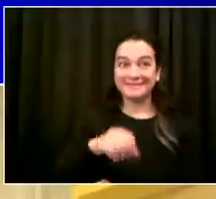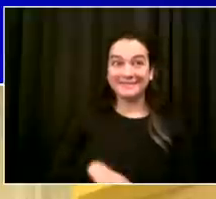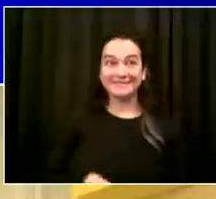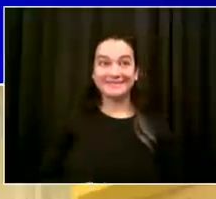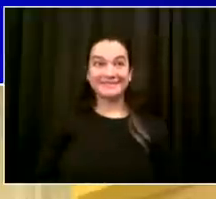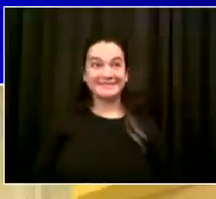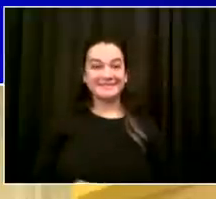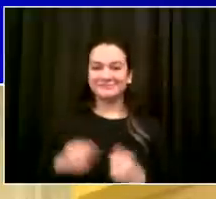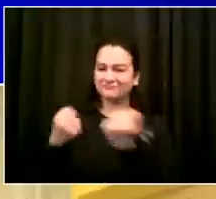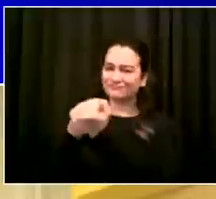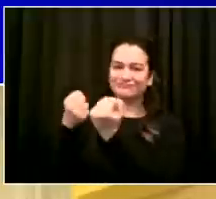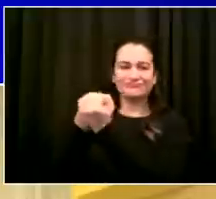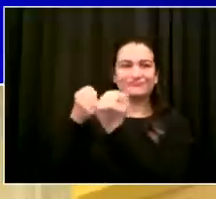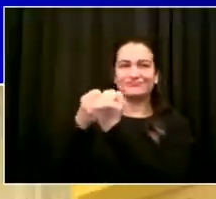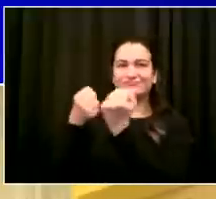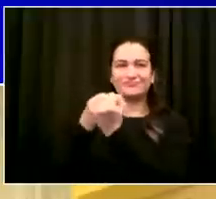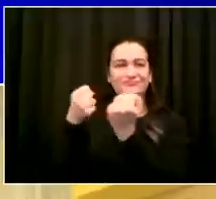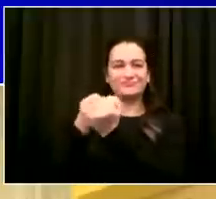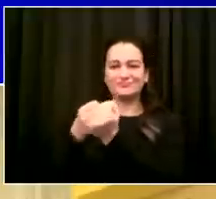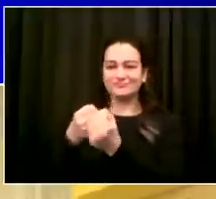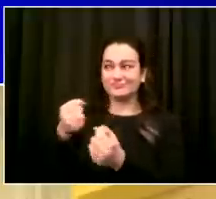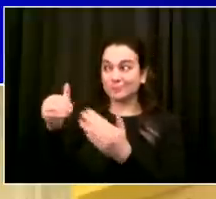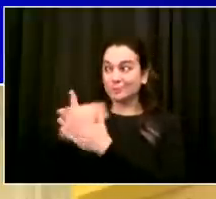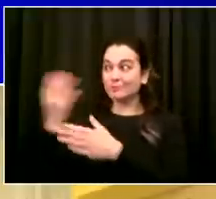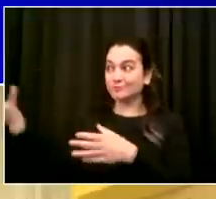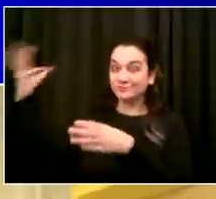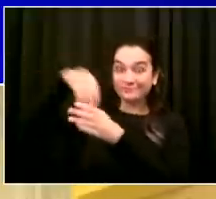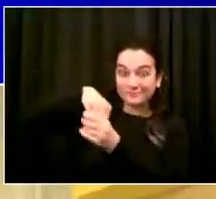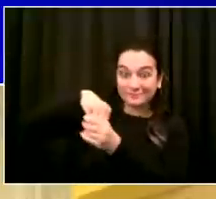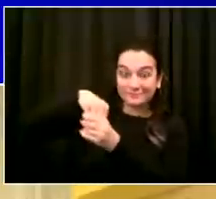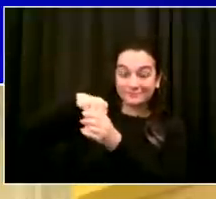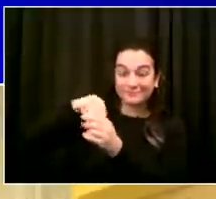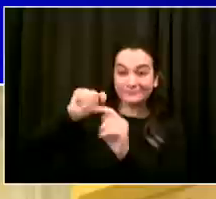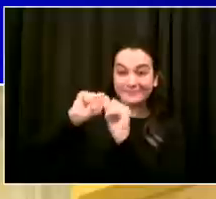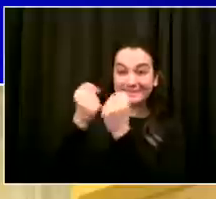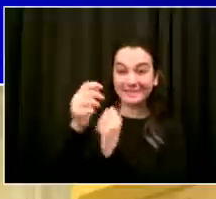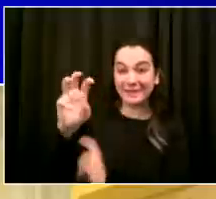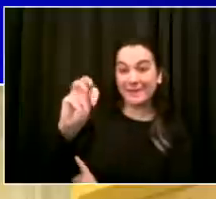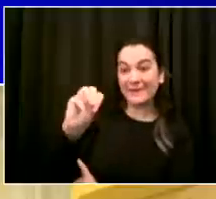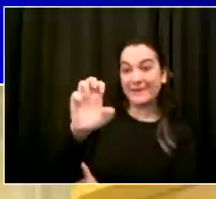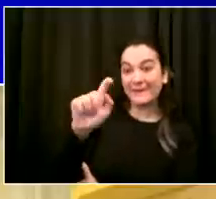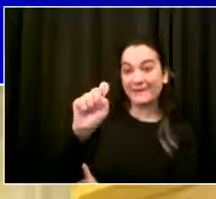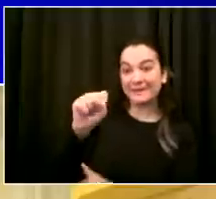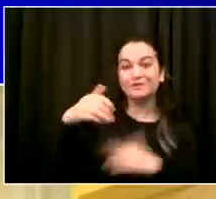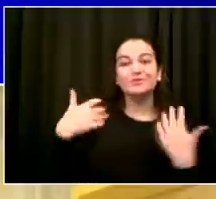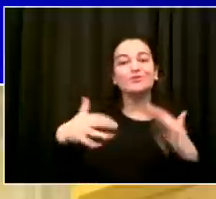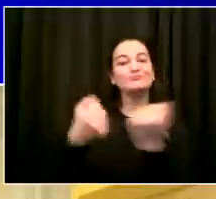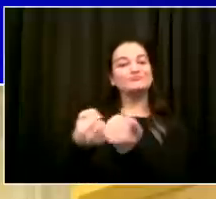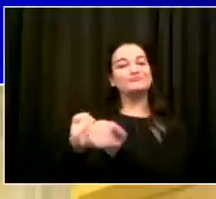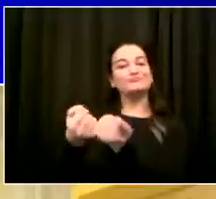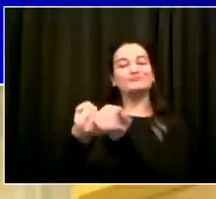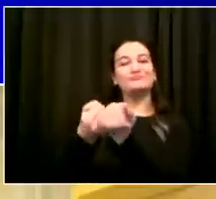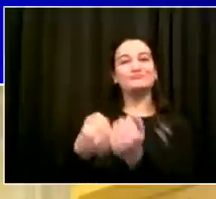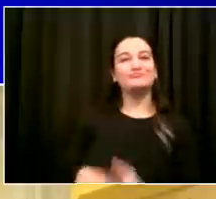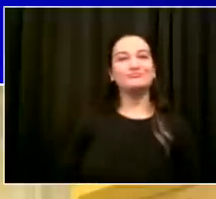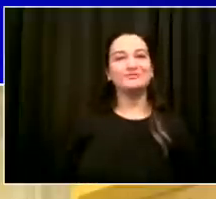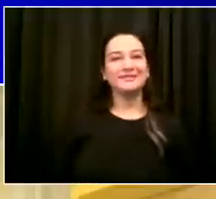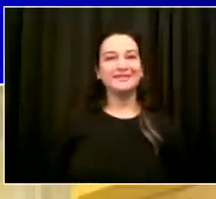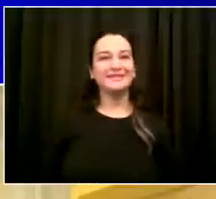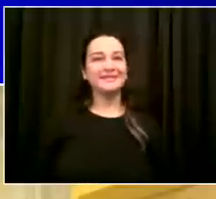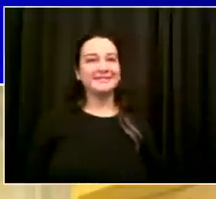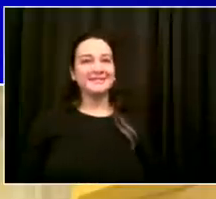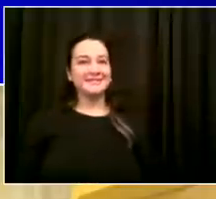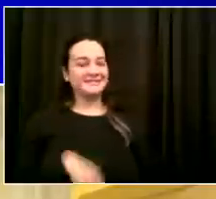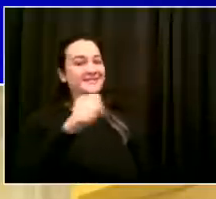excited. I mean, we're so excited to land the two of them. And hopefully this is just the beginning of more good things to come. I